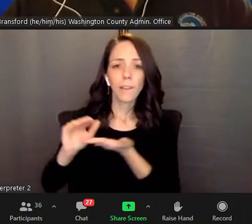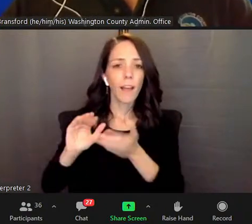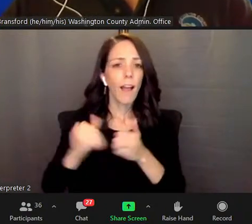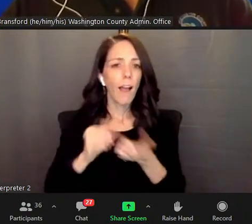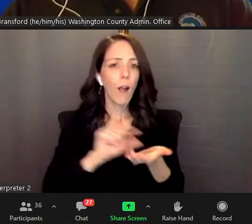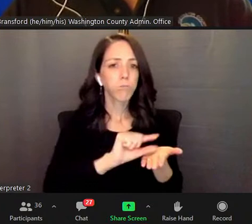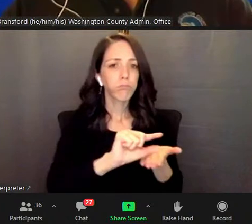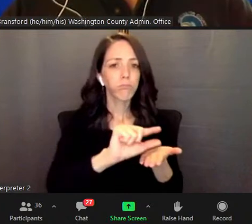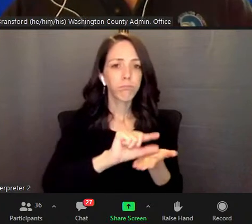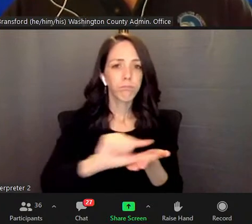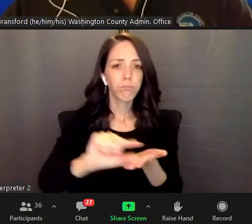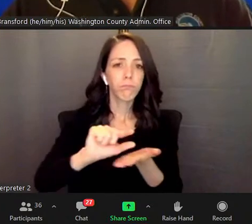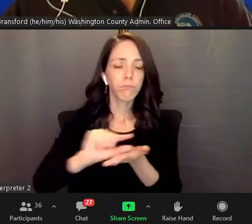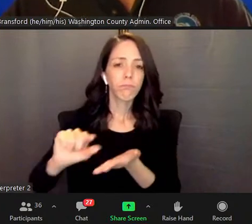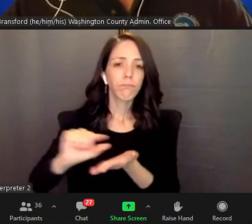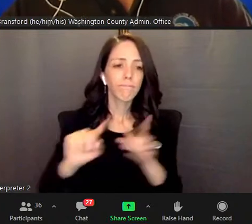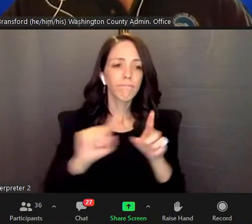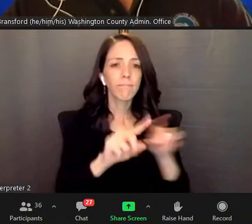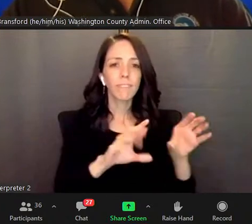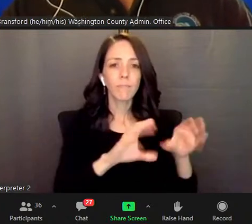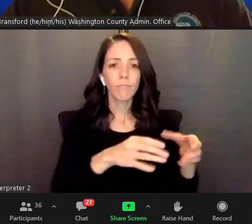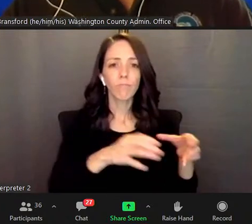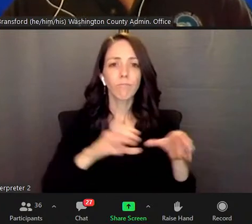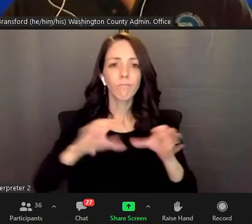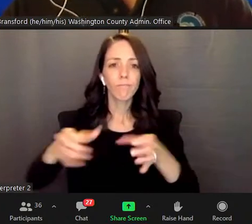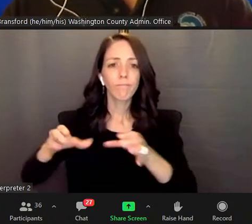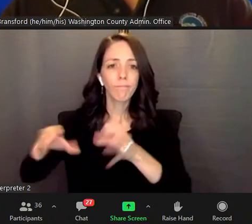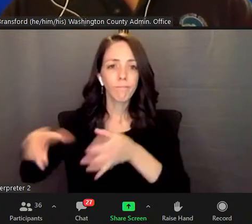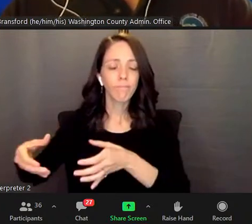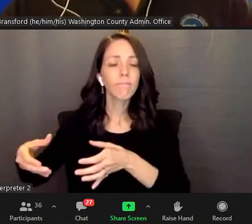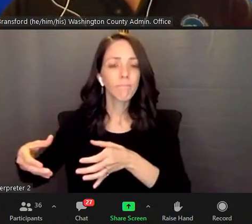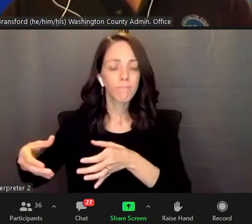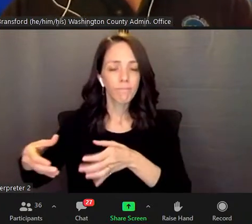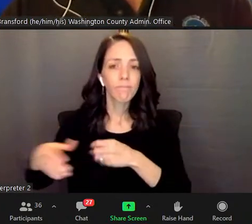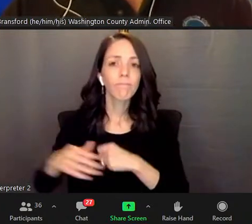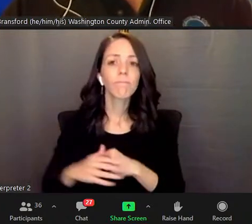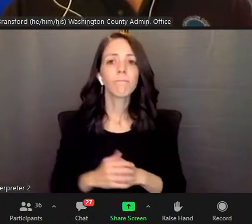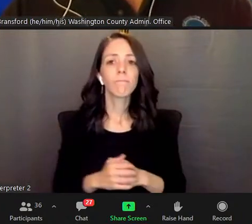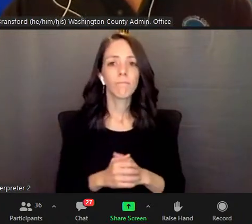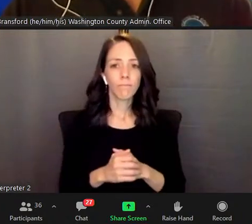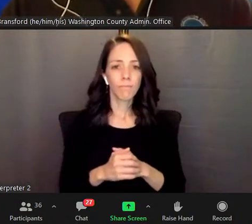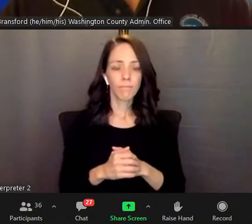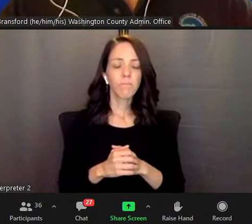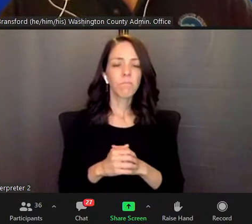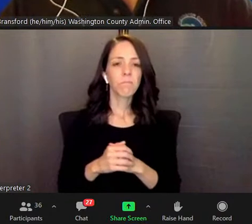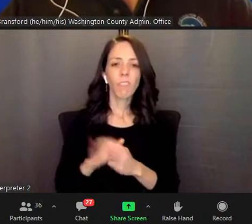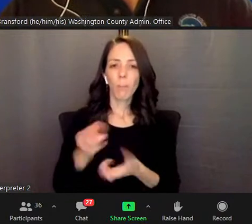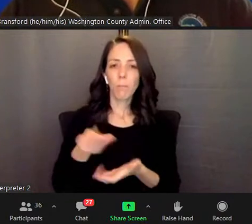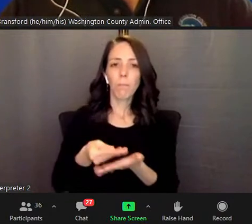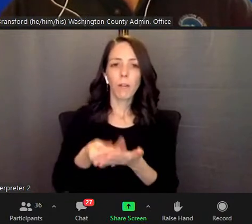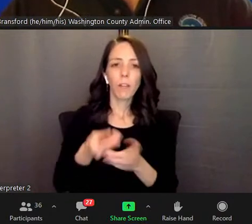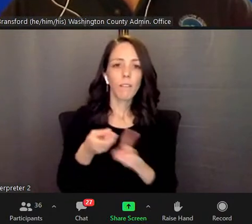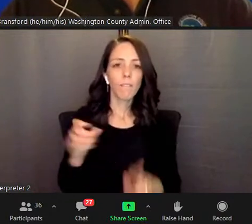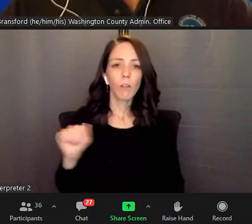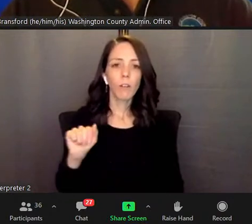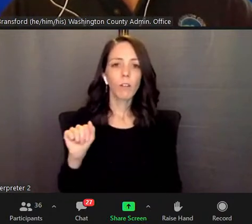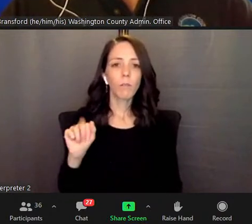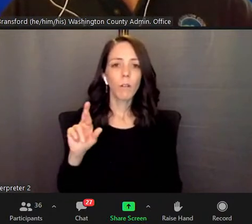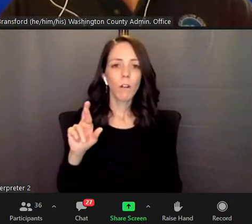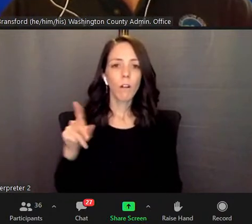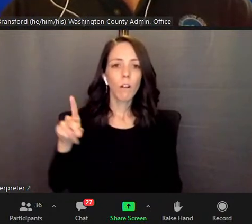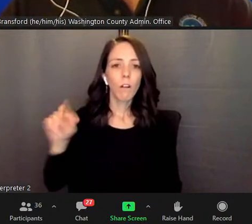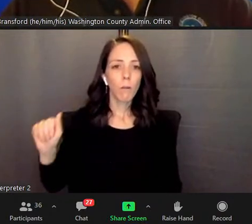the distribution to Washington County from ARPA, the American Rescue